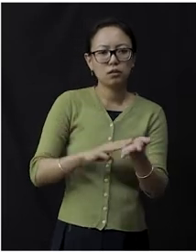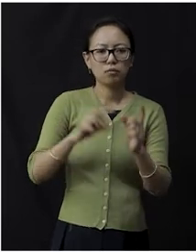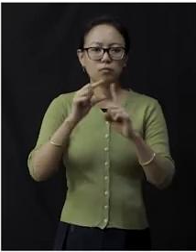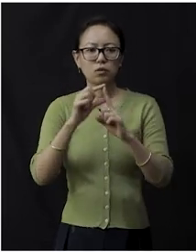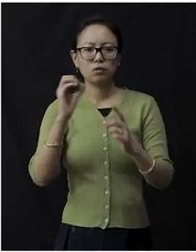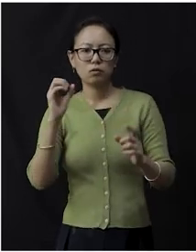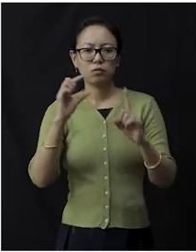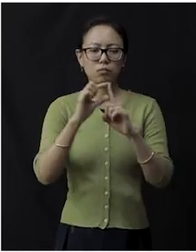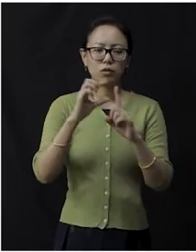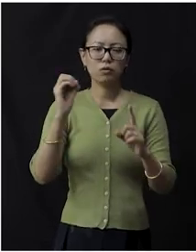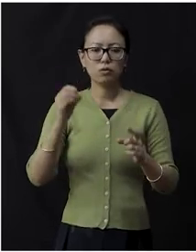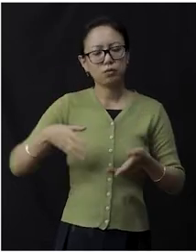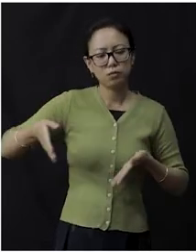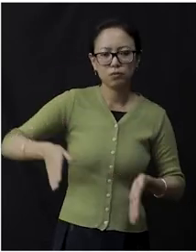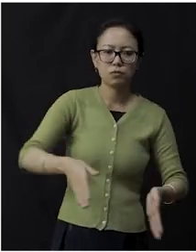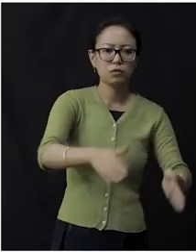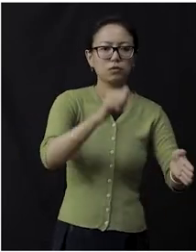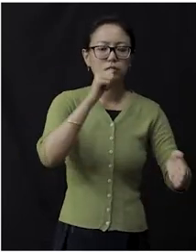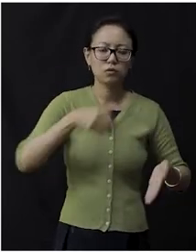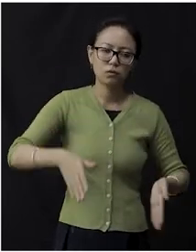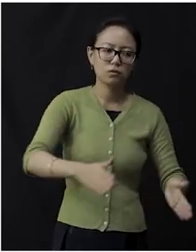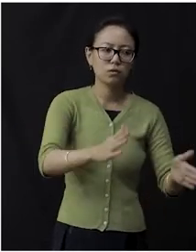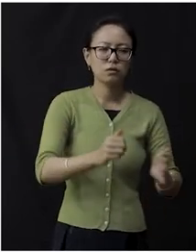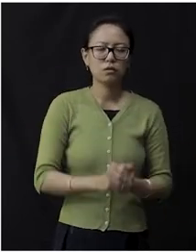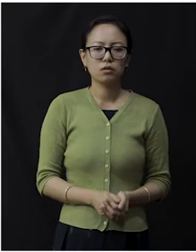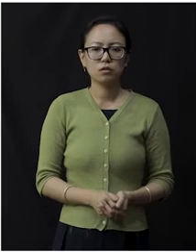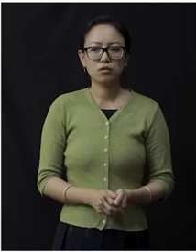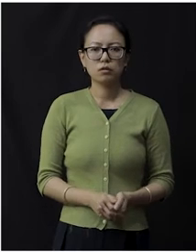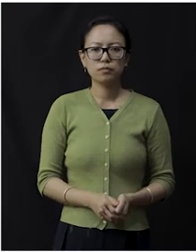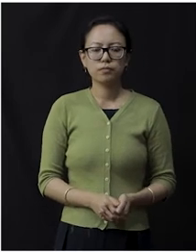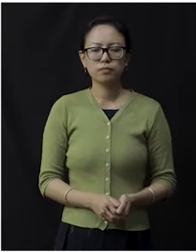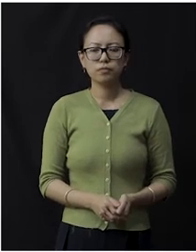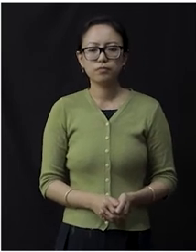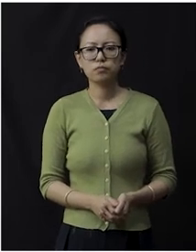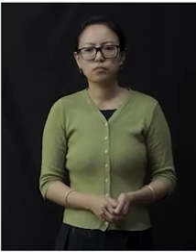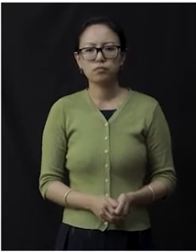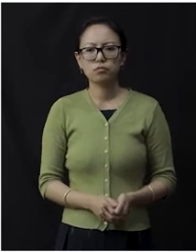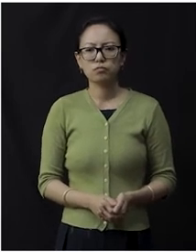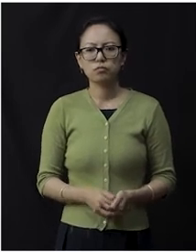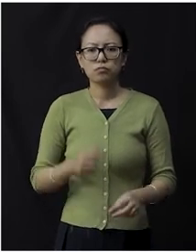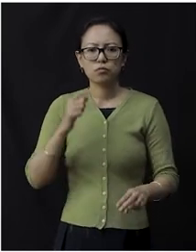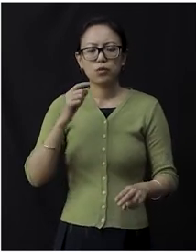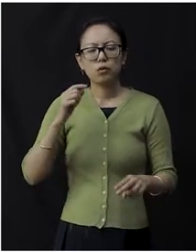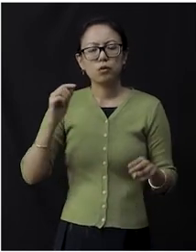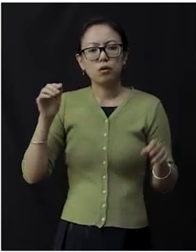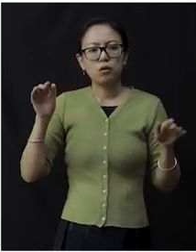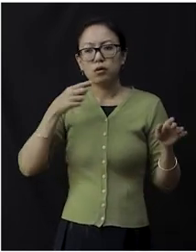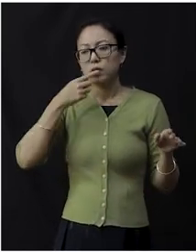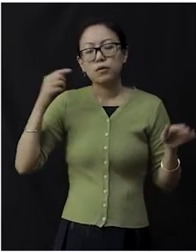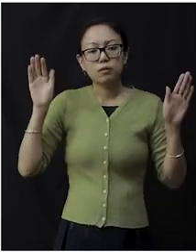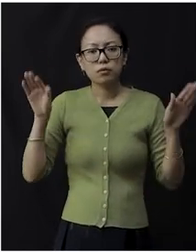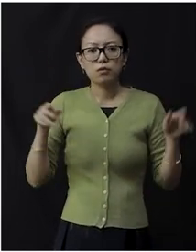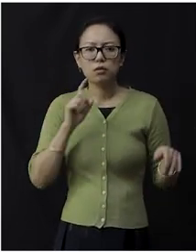find out where is the crocodile, you have to go towards the Limpopo River. Now, this